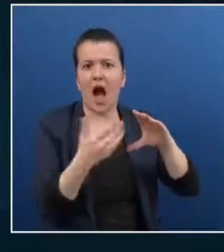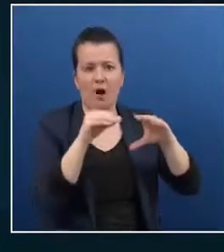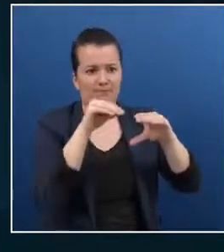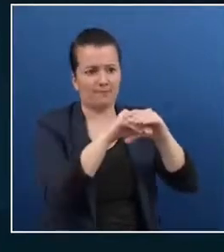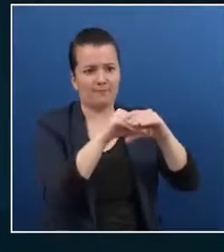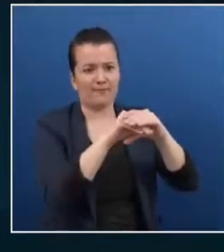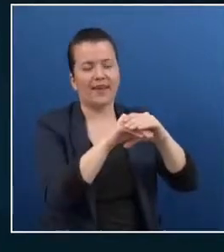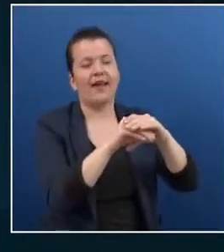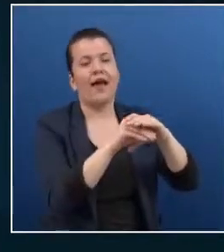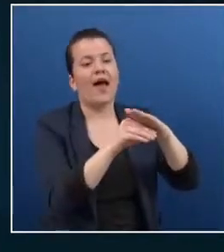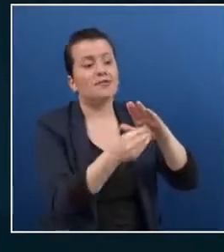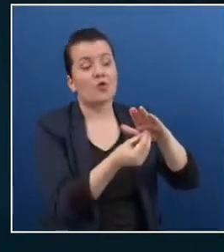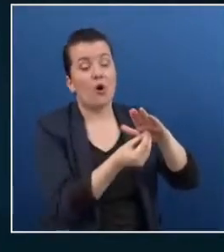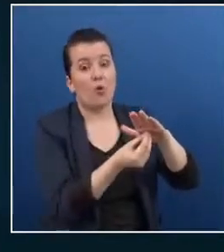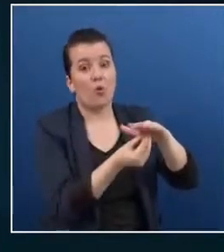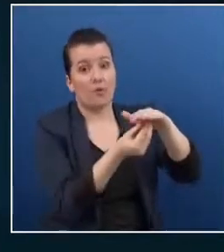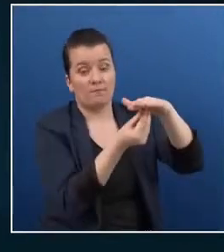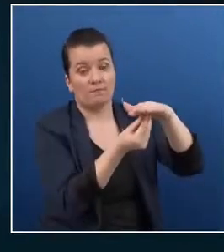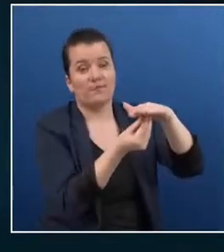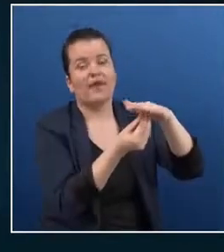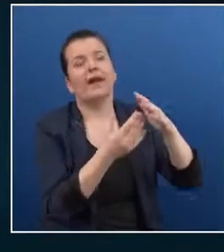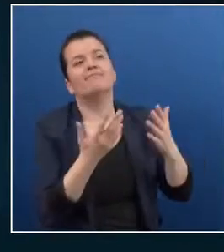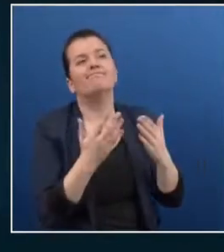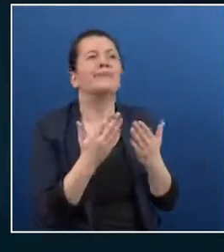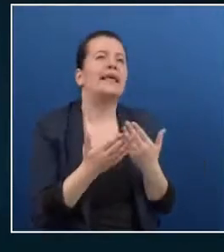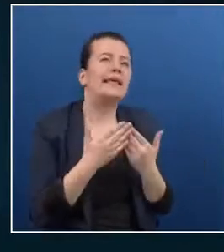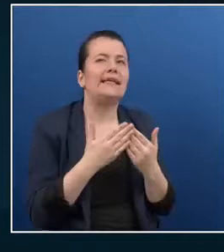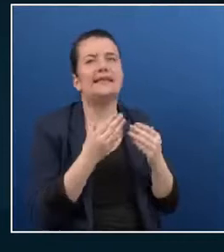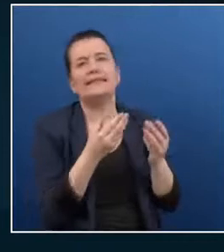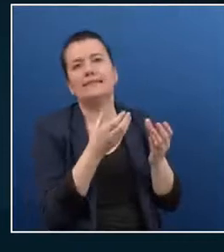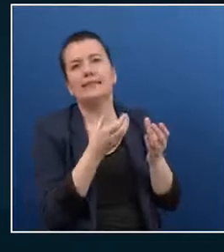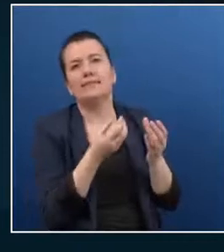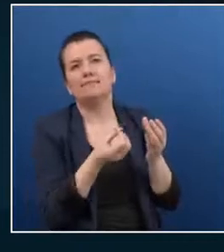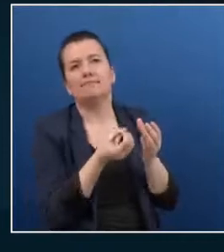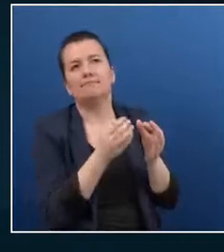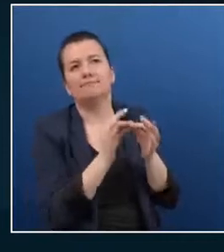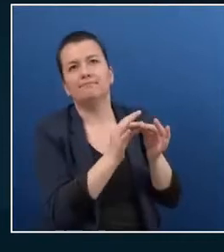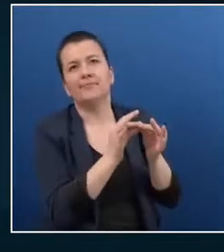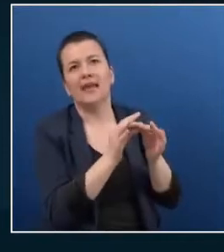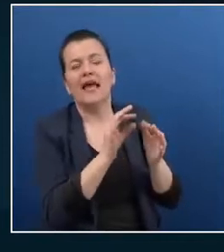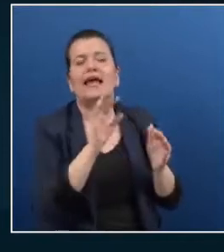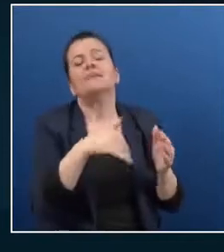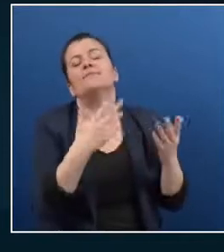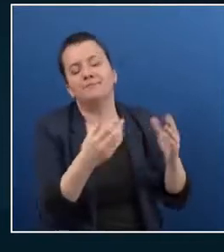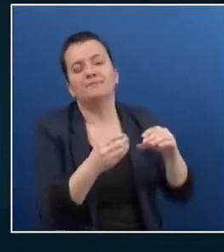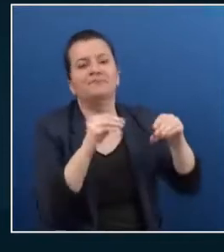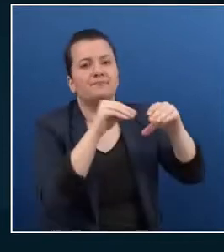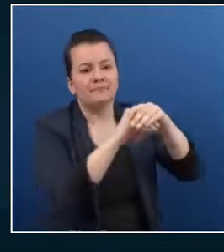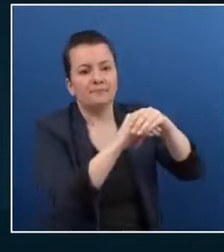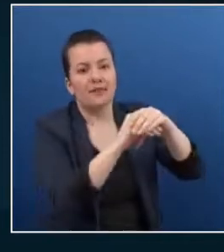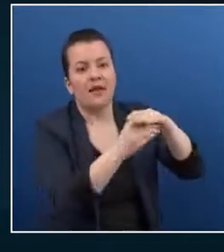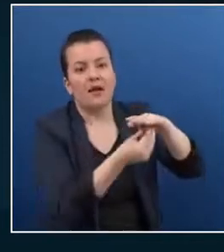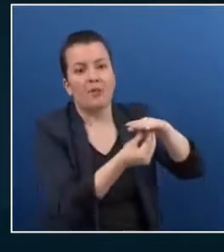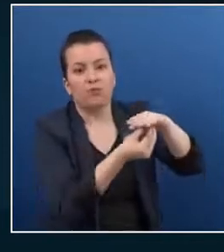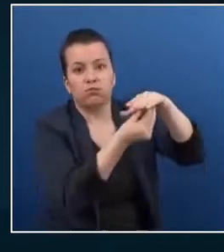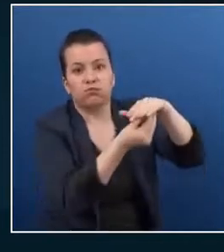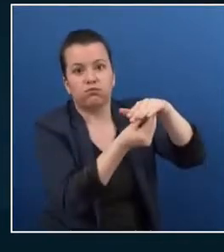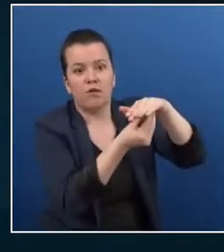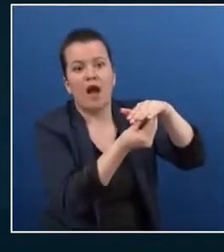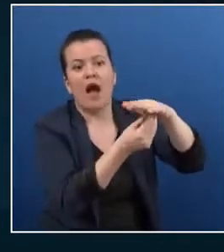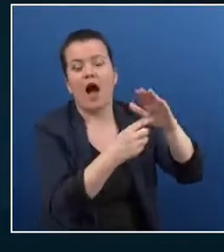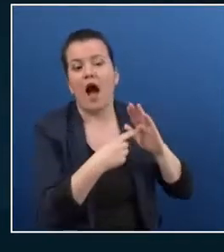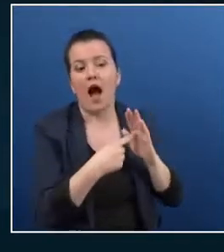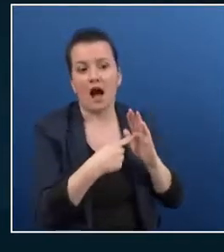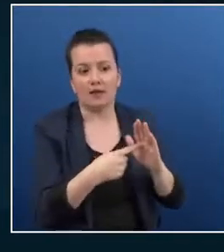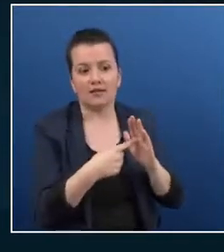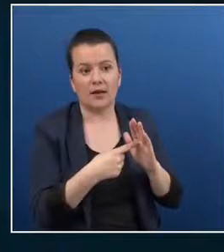oversimplifying, but for the sake of argument, it is easier to tell a machine to stop doing something if it's vibrating and we pick it up